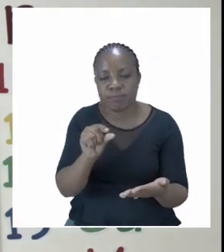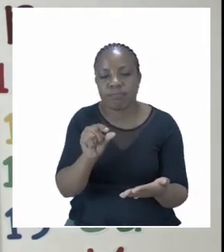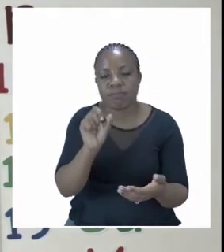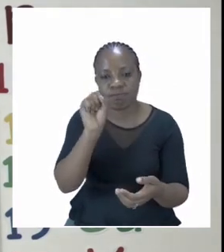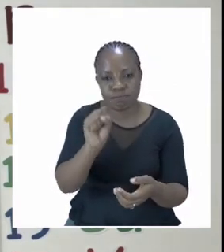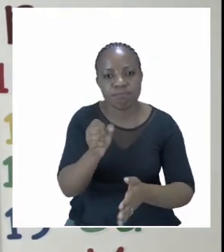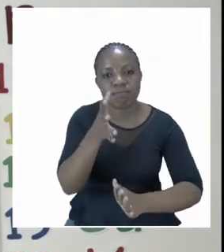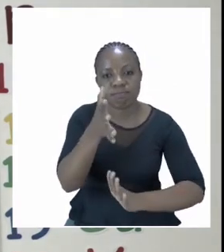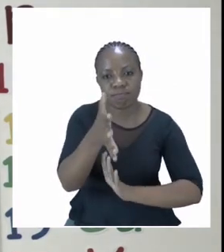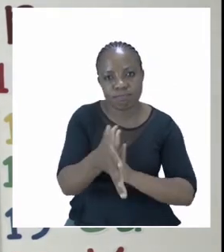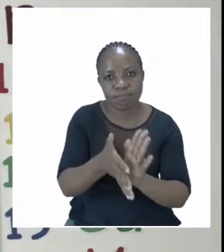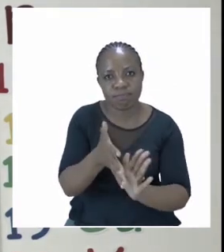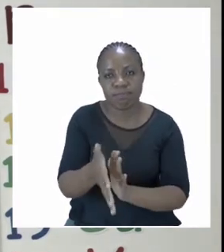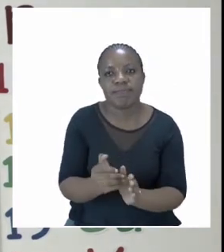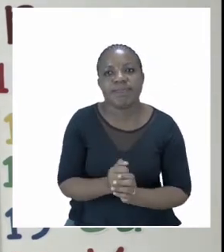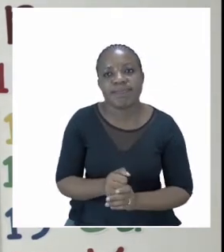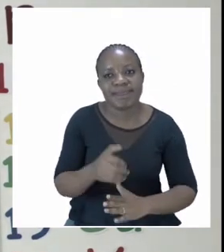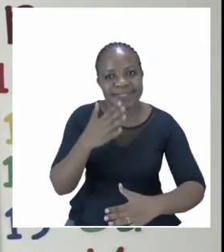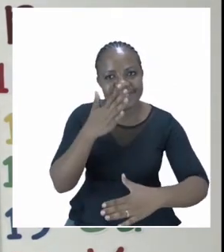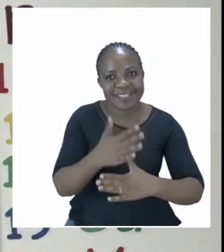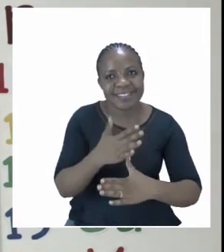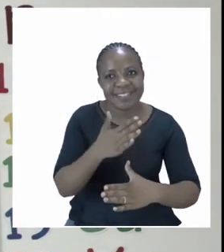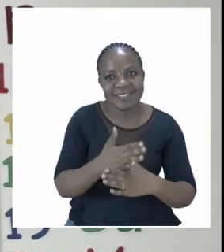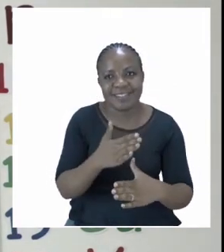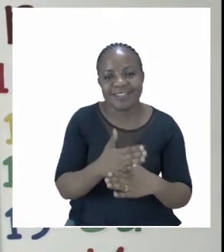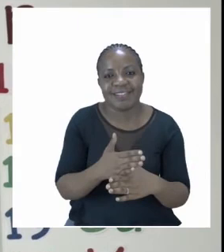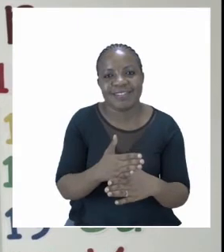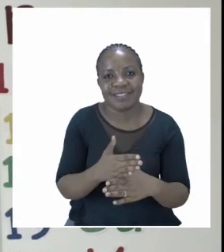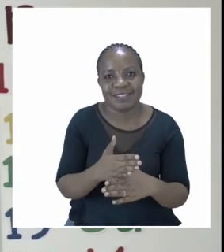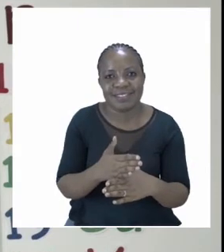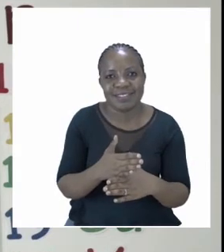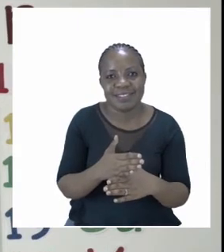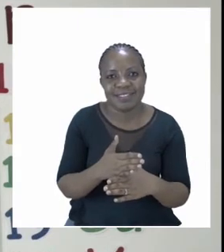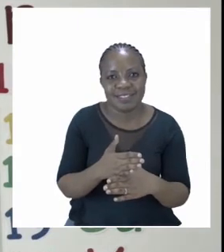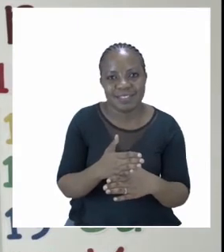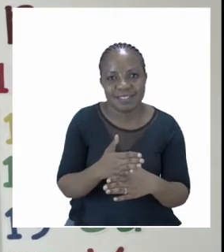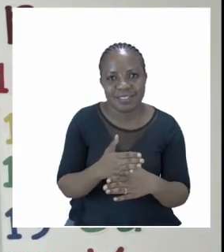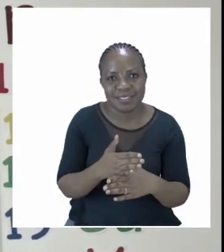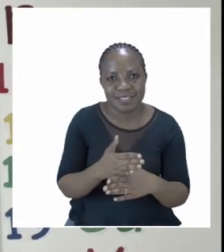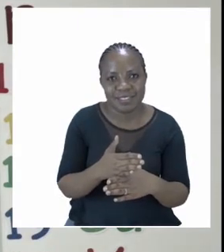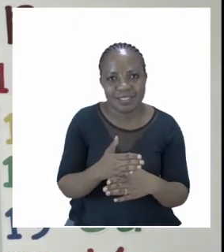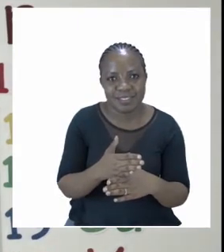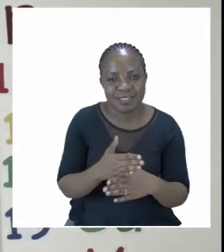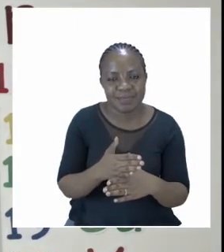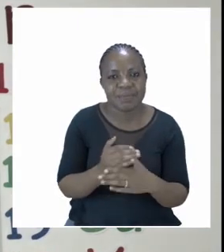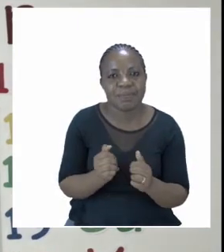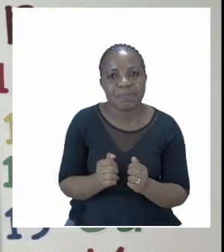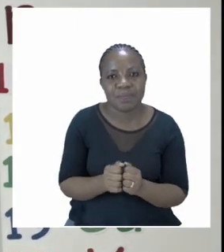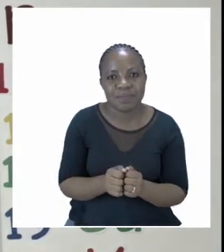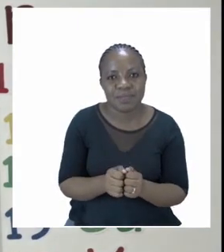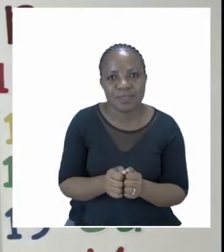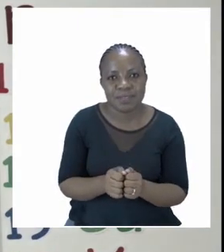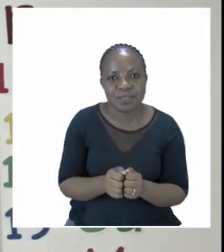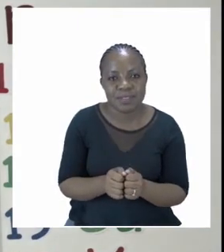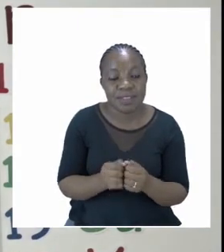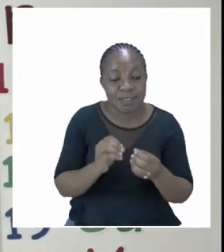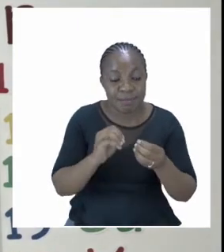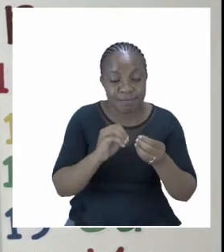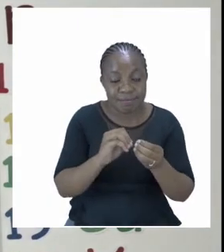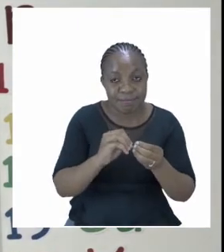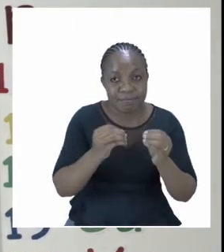our exercise, it is asking us that we must, number